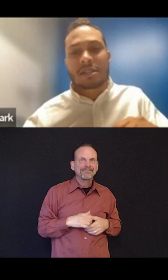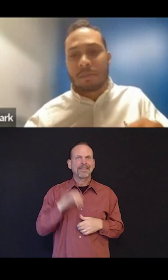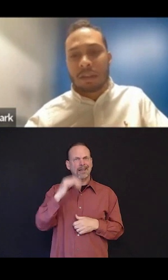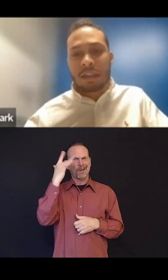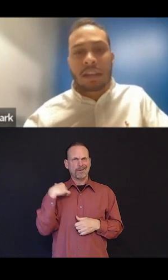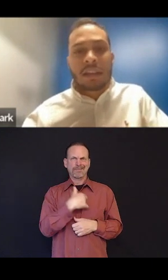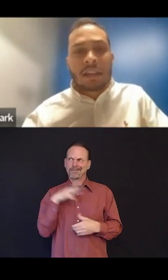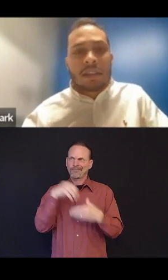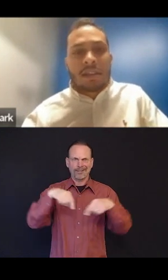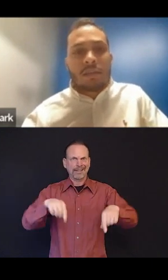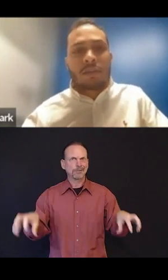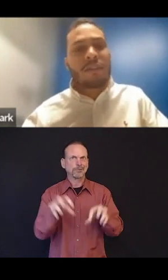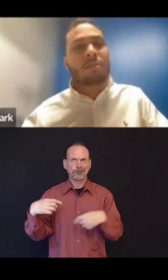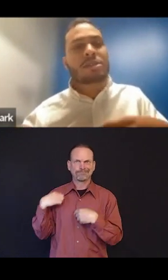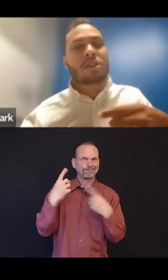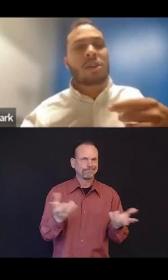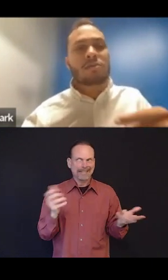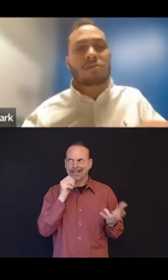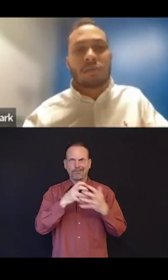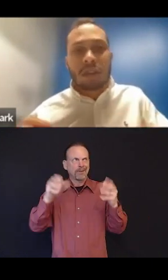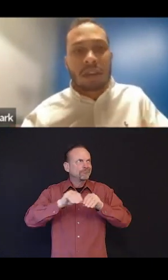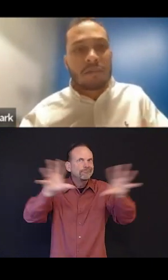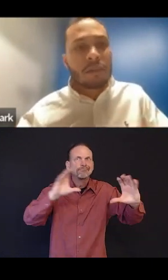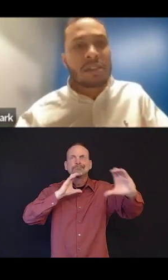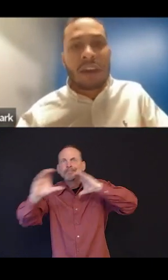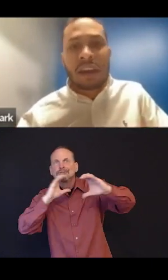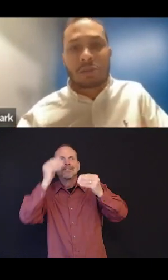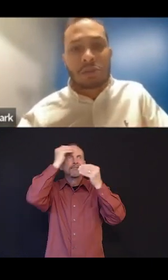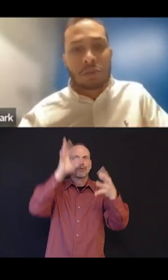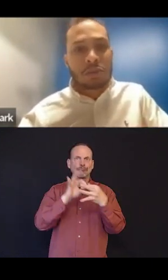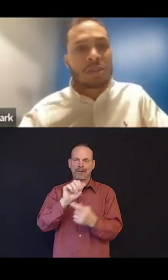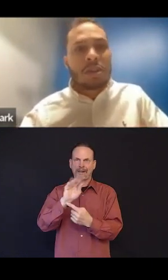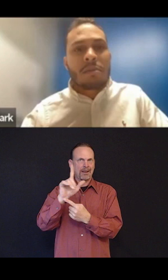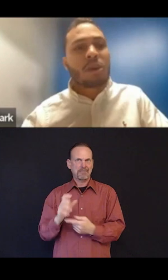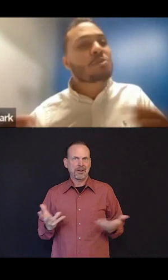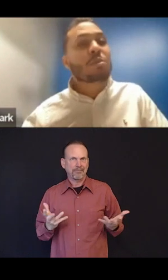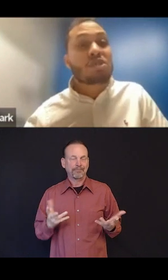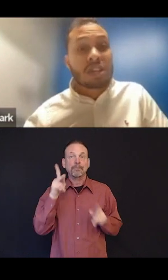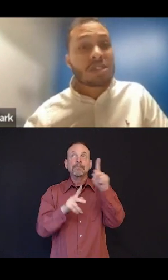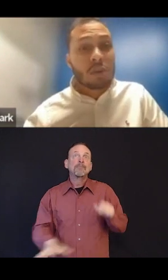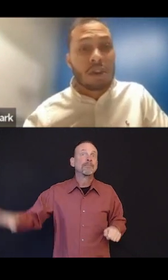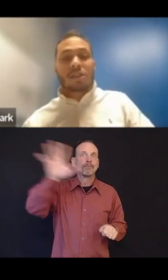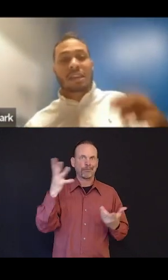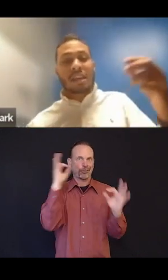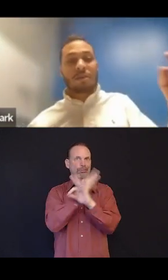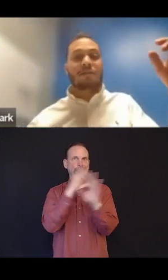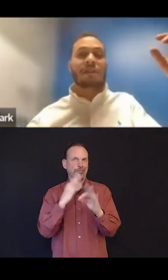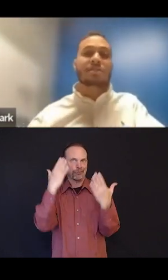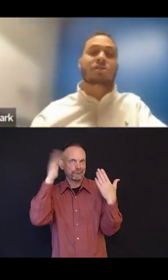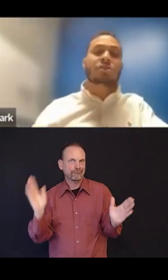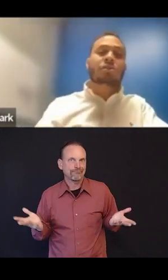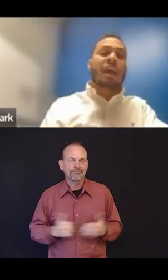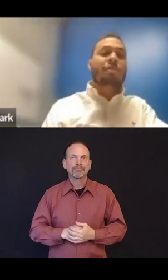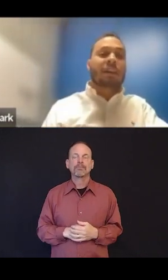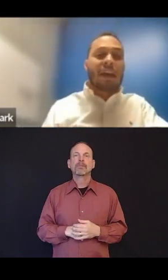raised. And typically, when families are looking for these financial tools, most people just don't. So the key